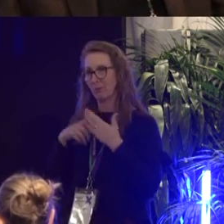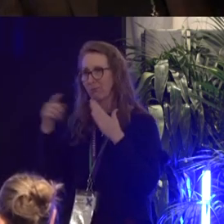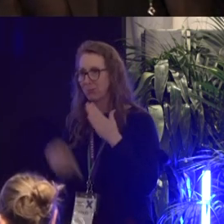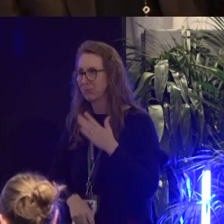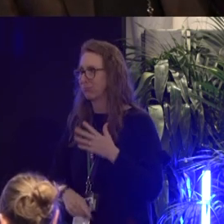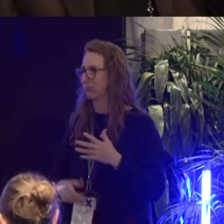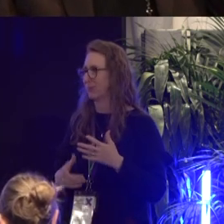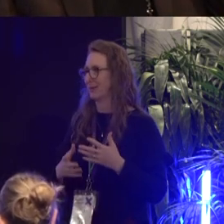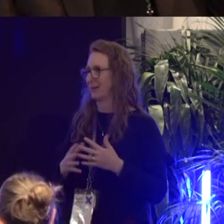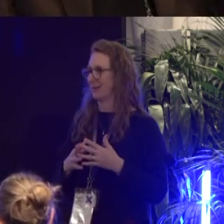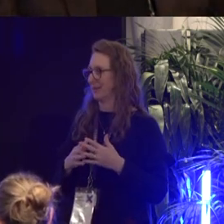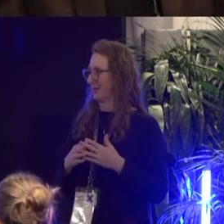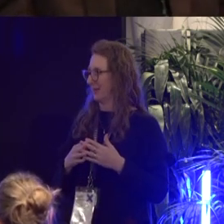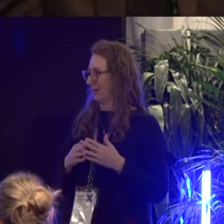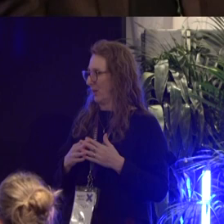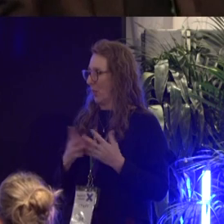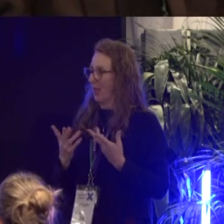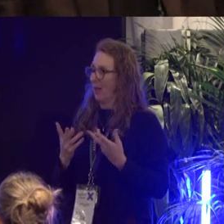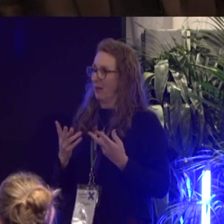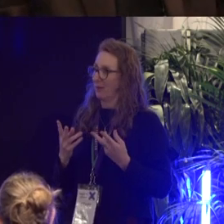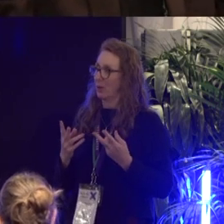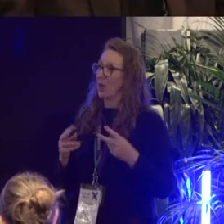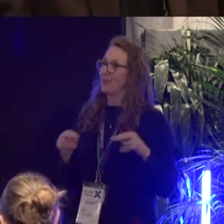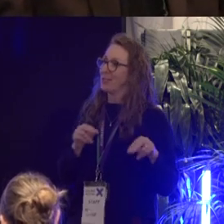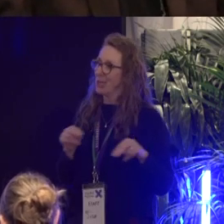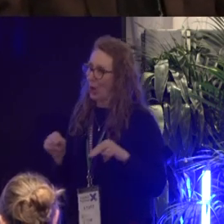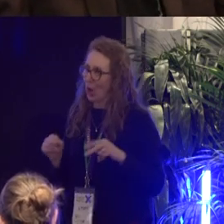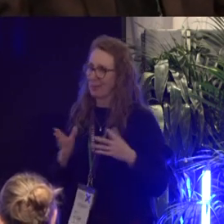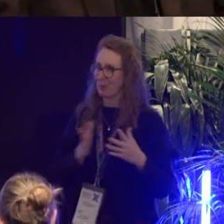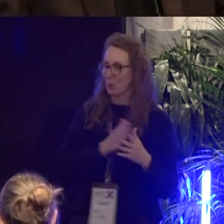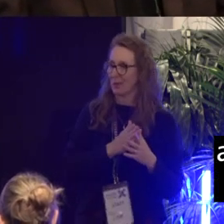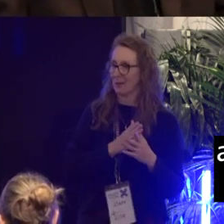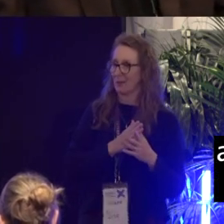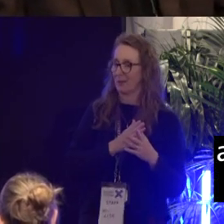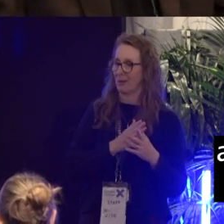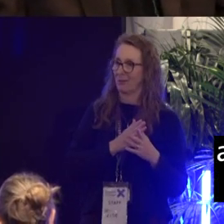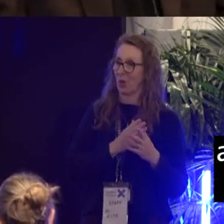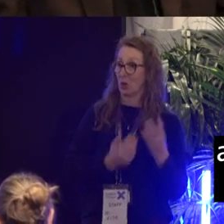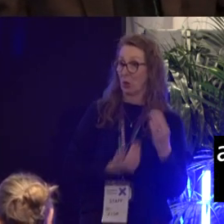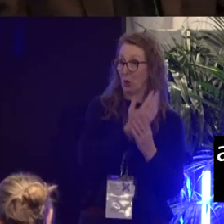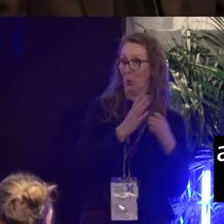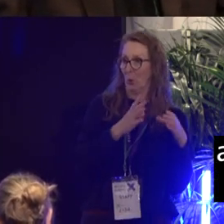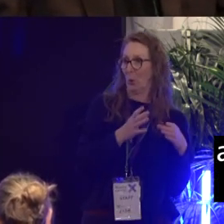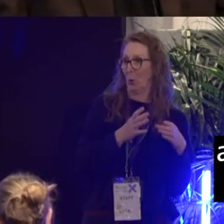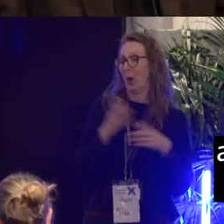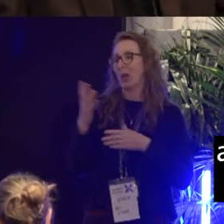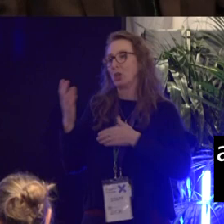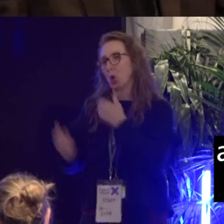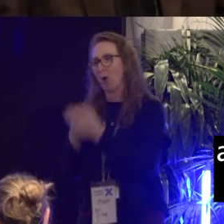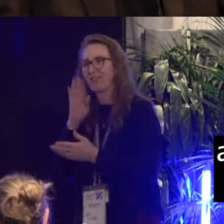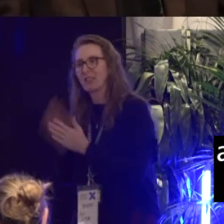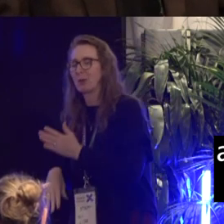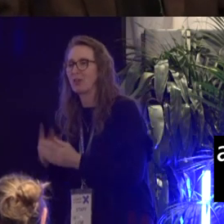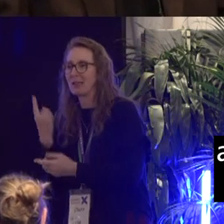that sort of like dance between novelty and story, actually, and the story of the experience